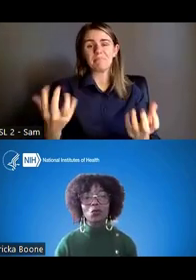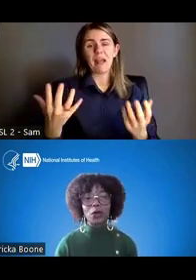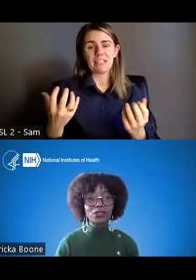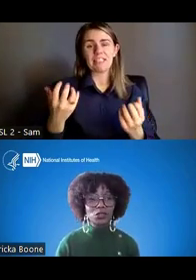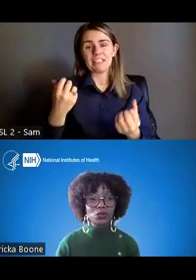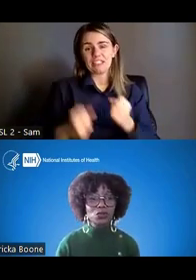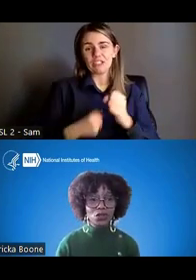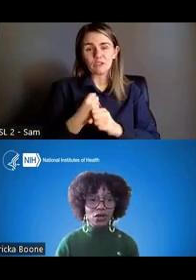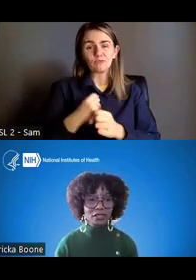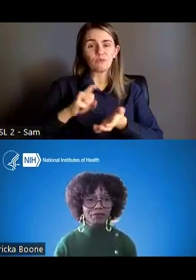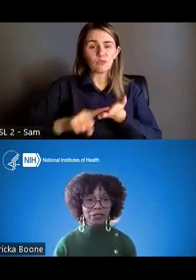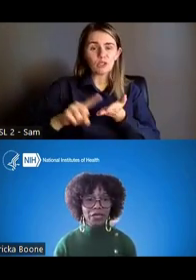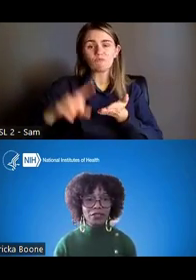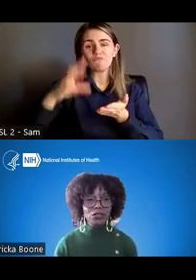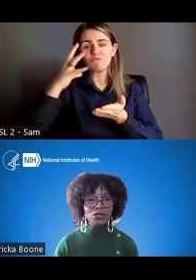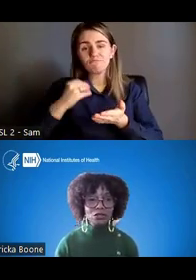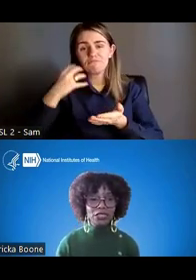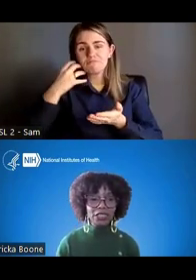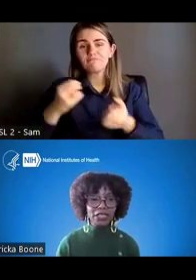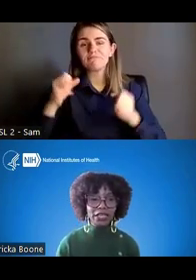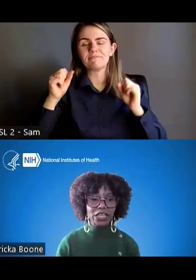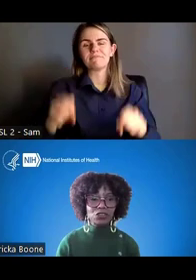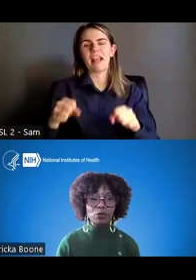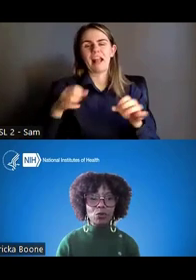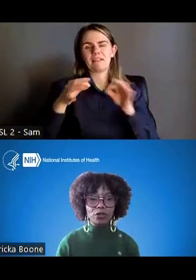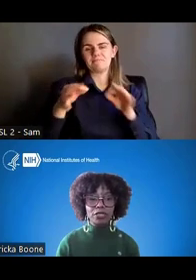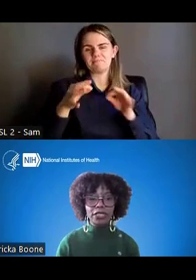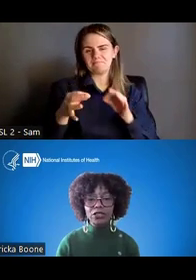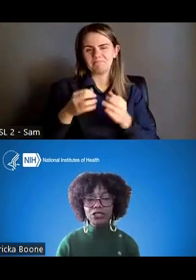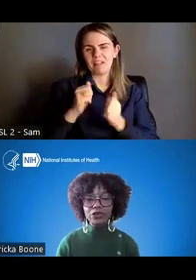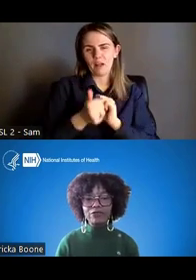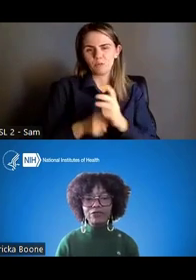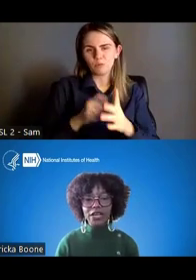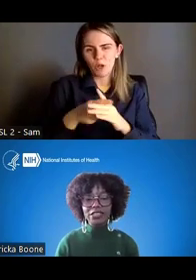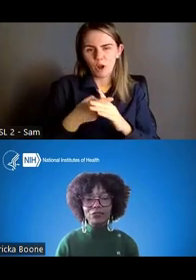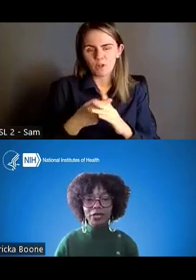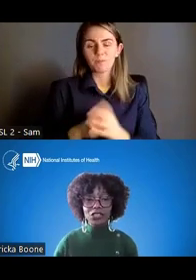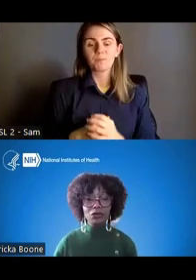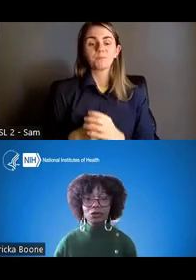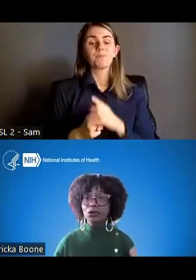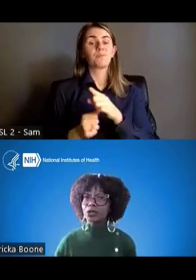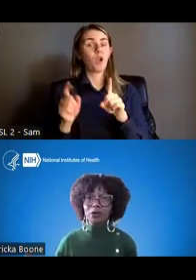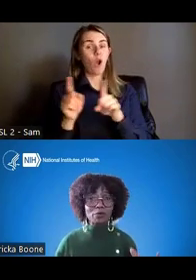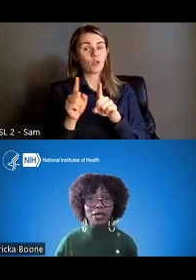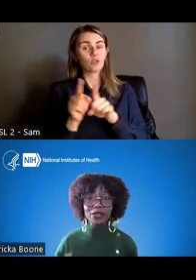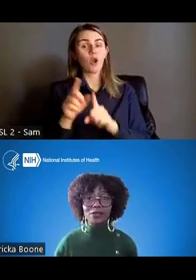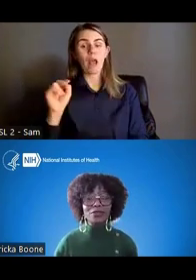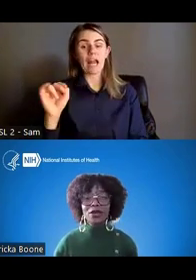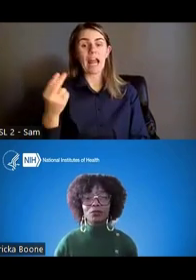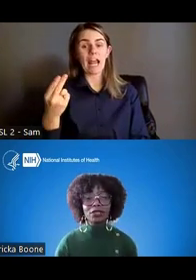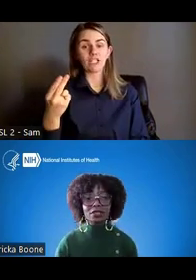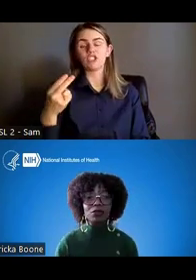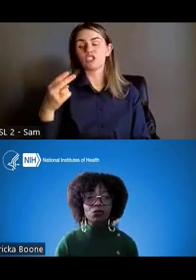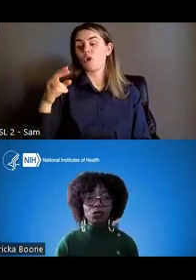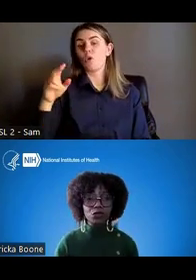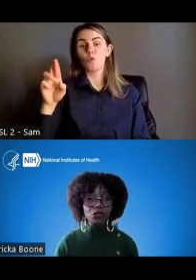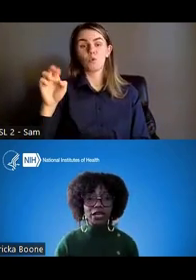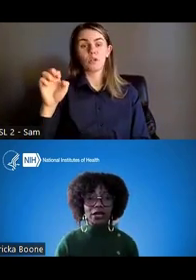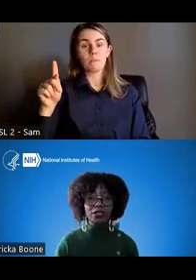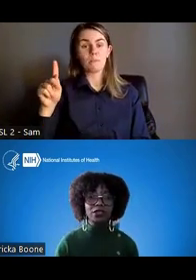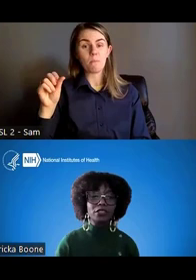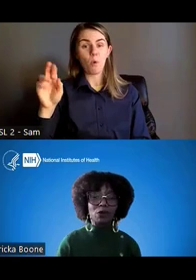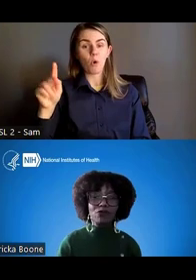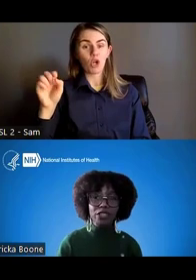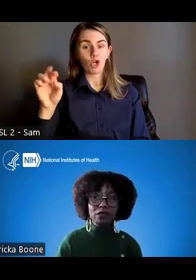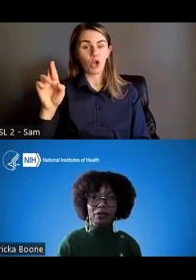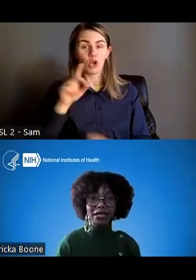suggestions of where to start. There's also the NIH reporter. Here you can find information on who are your competitors. What is that research